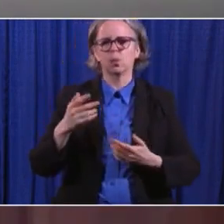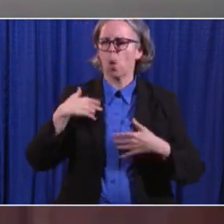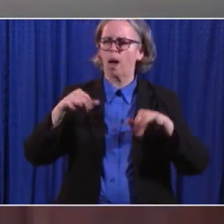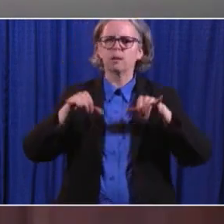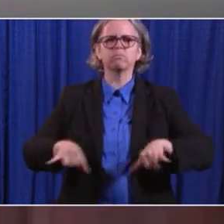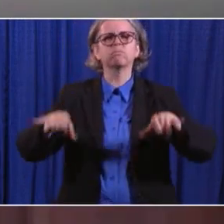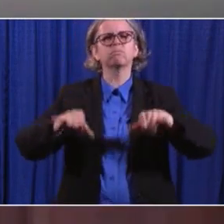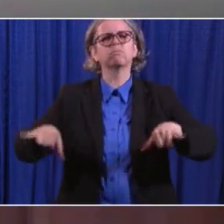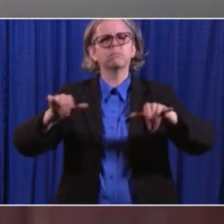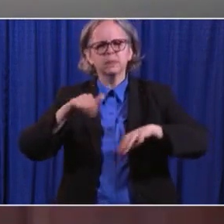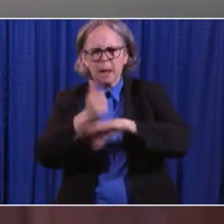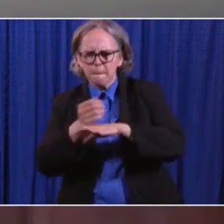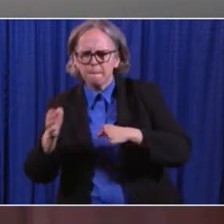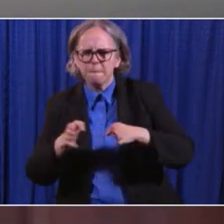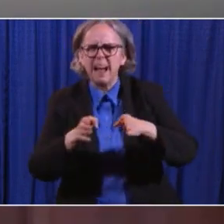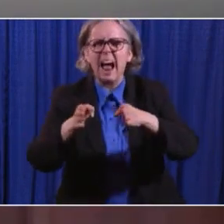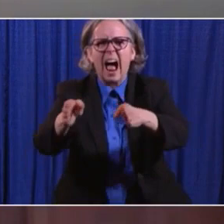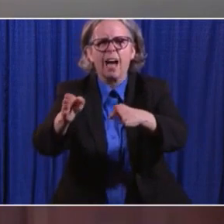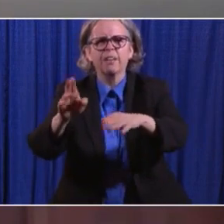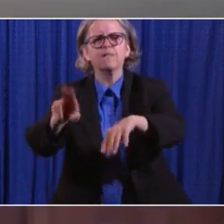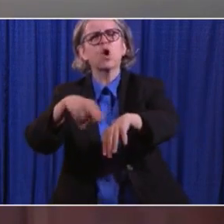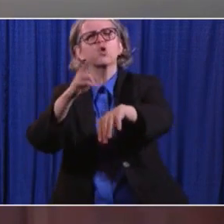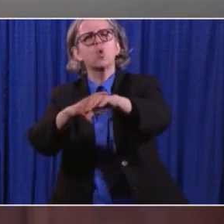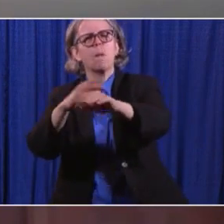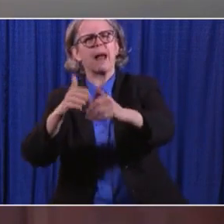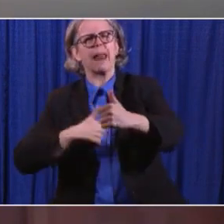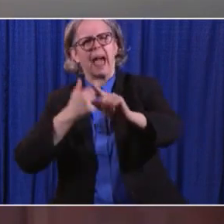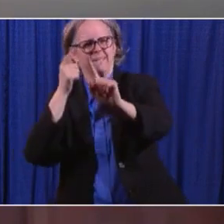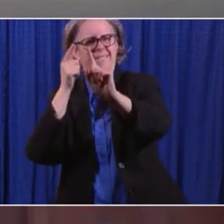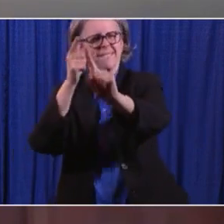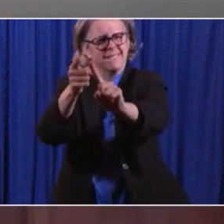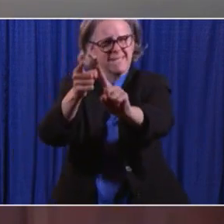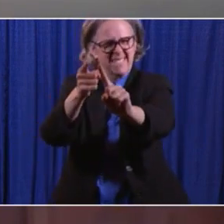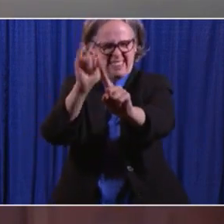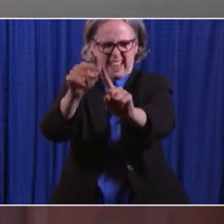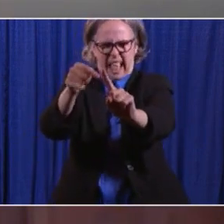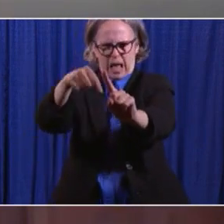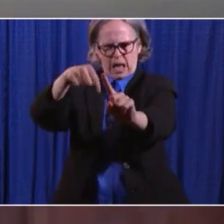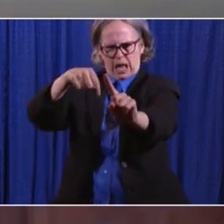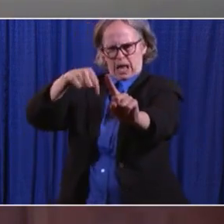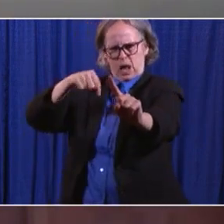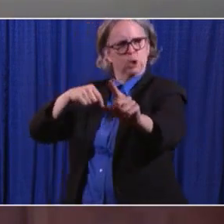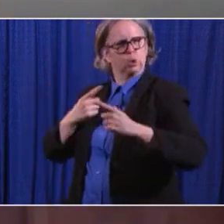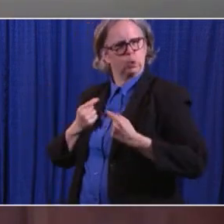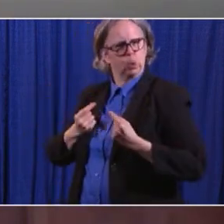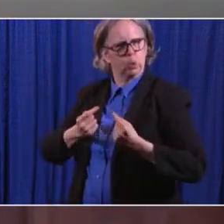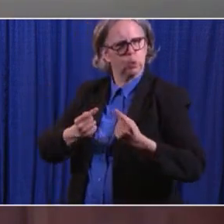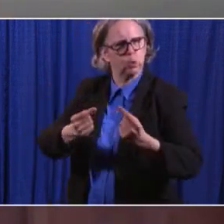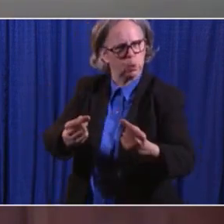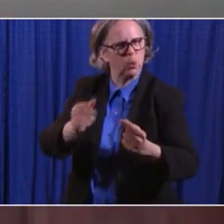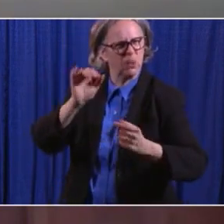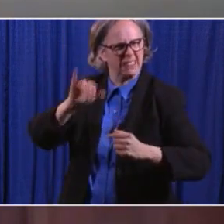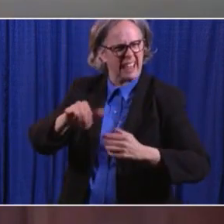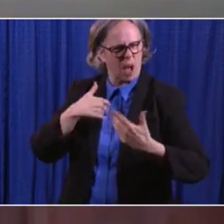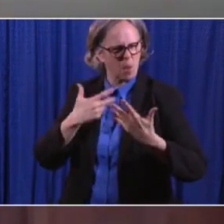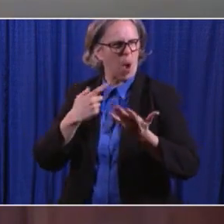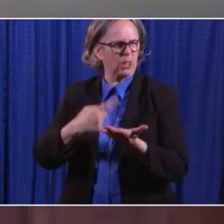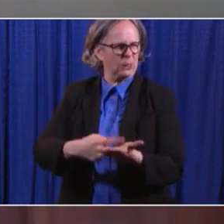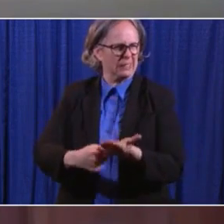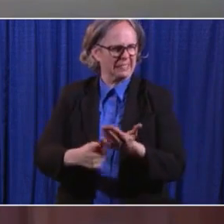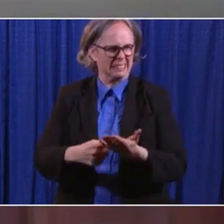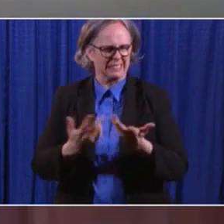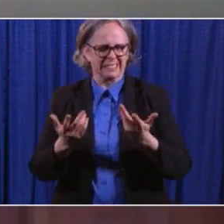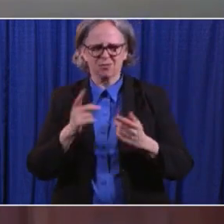return to our lives, and getting folks to focus on those basic principles is going to be the most important